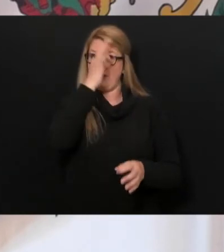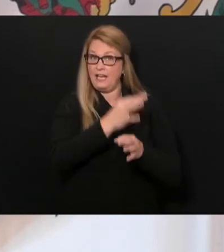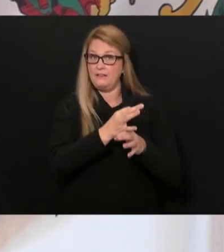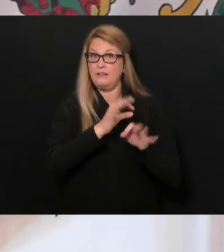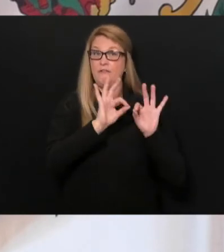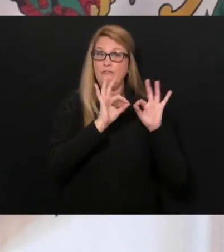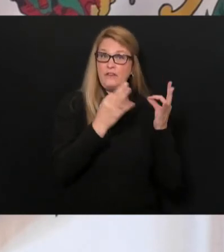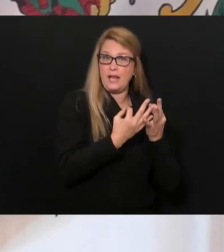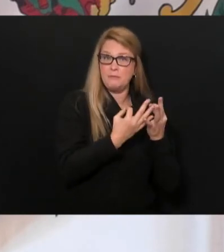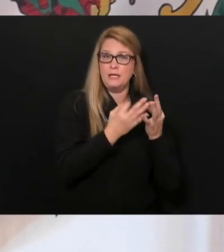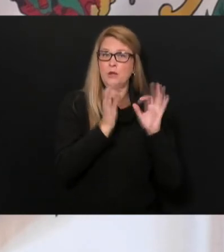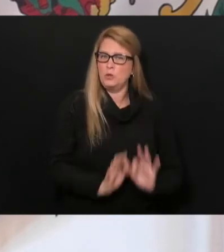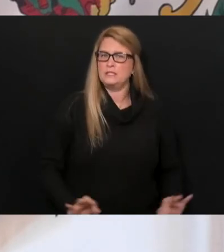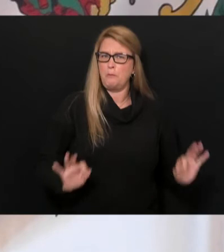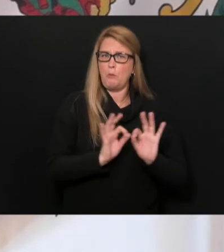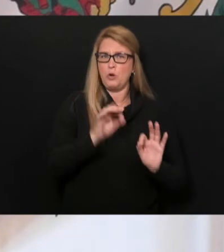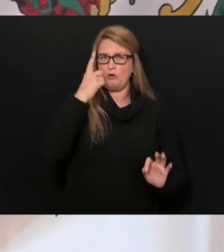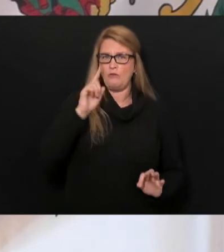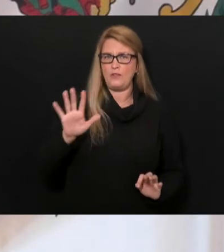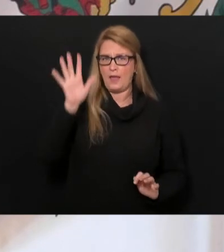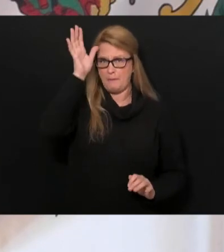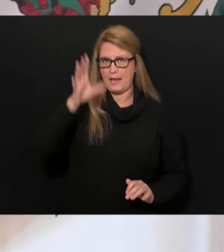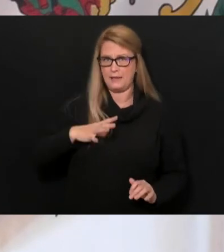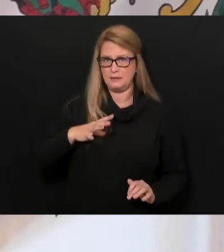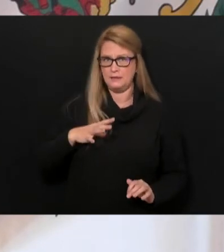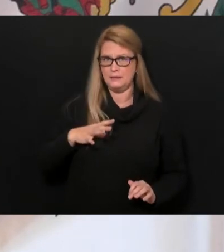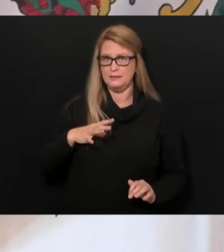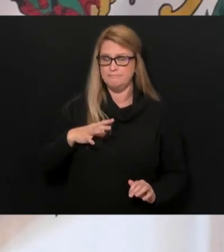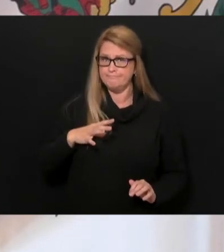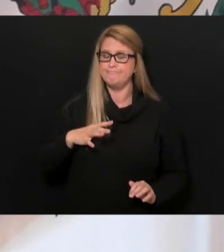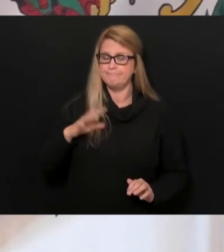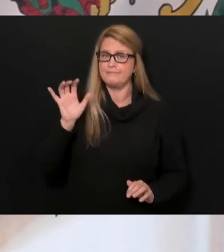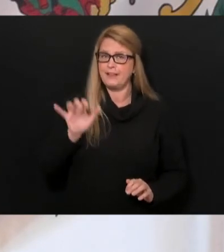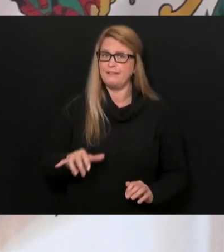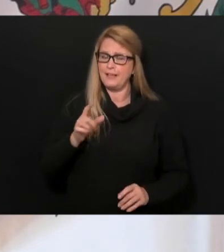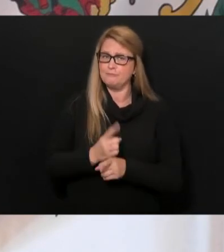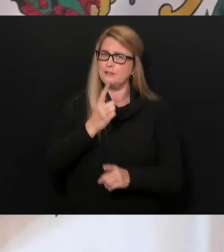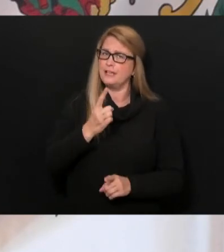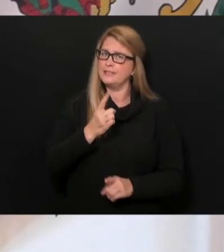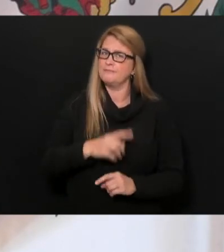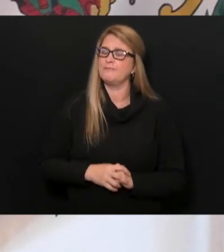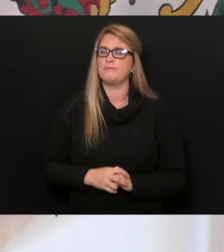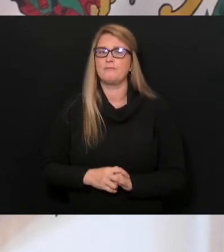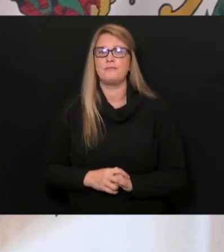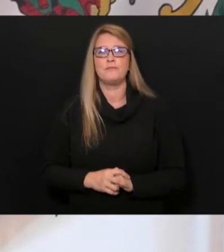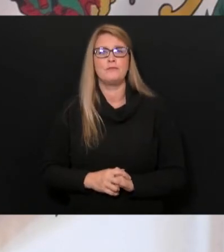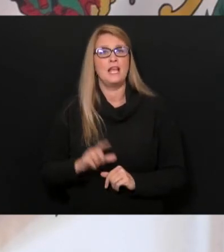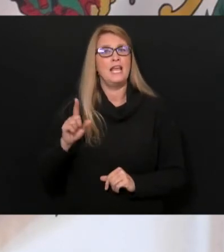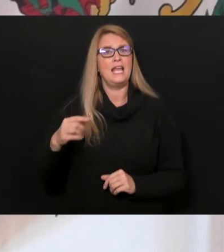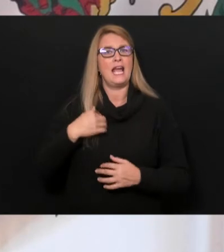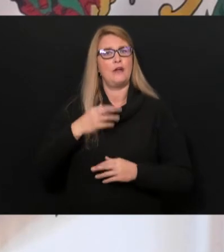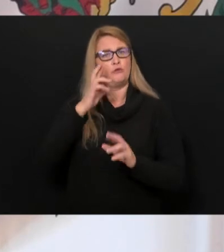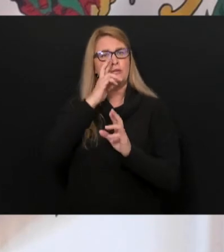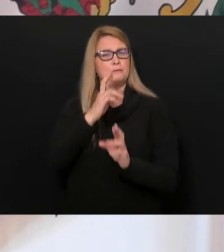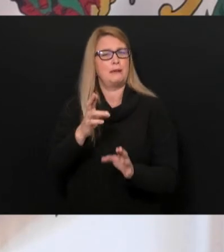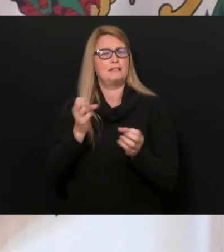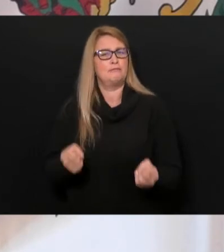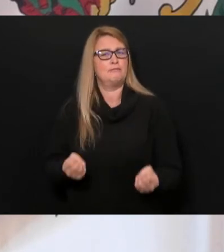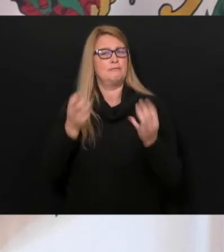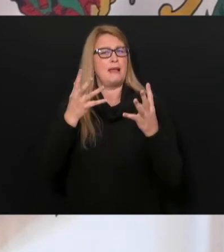the most important in this man's life, and that's how it should be. He also earned the respect of countless West